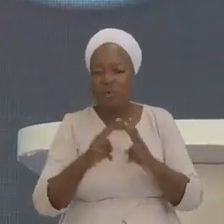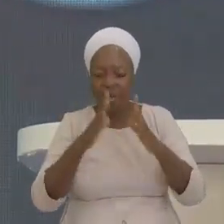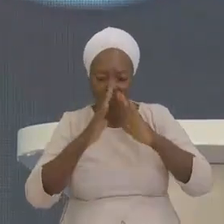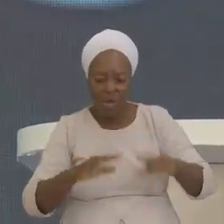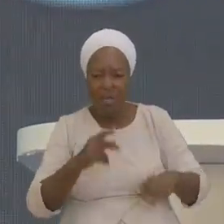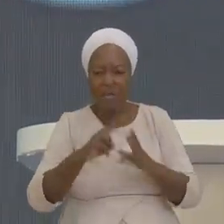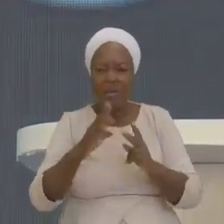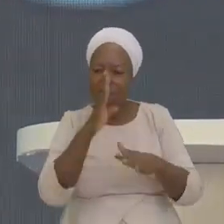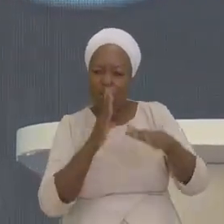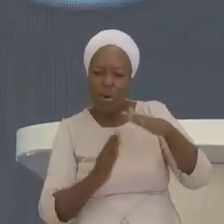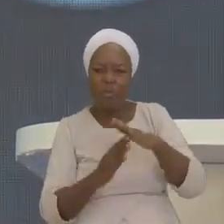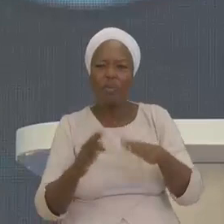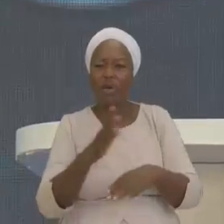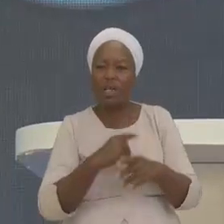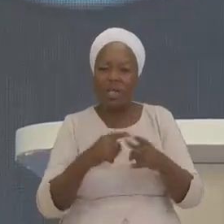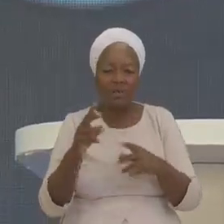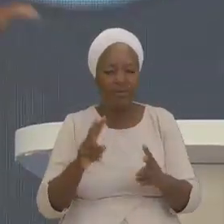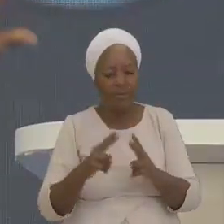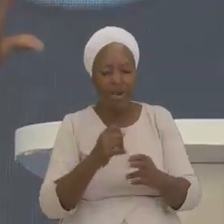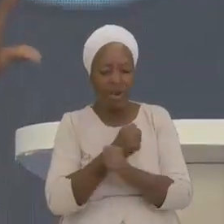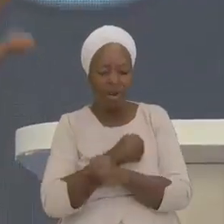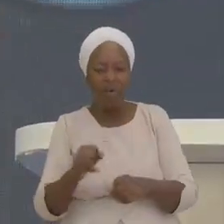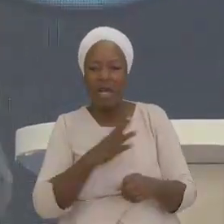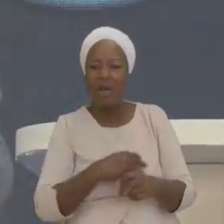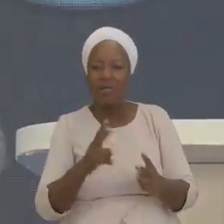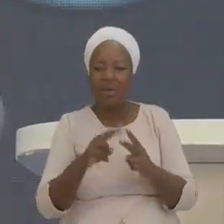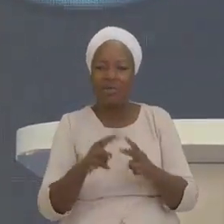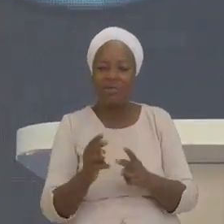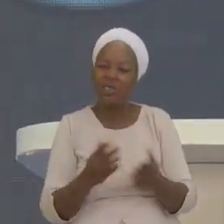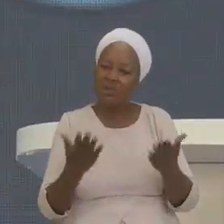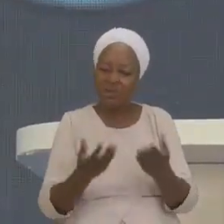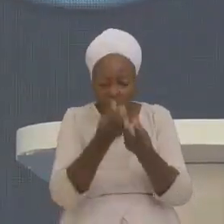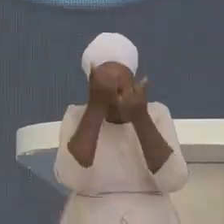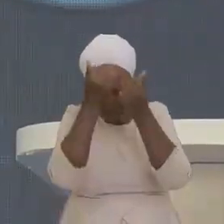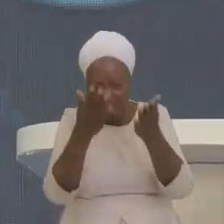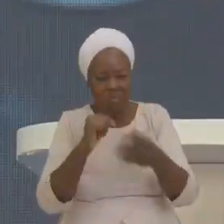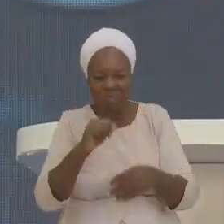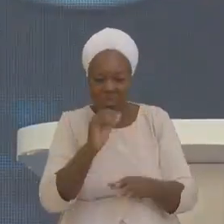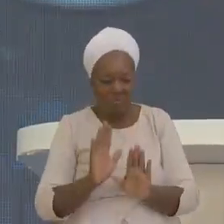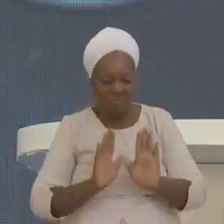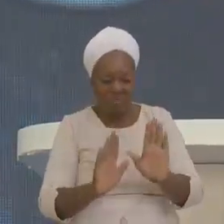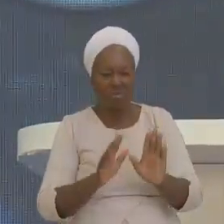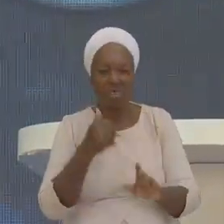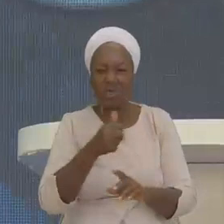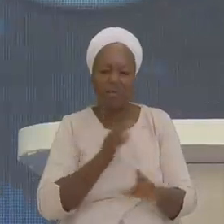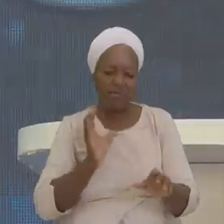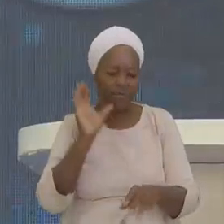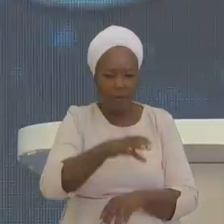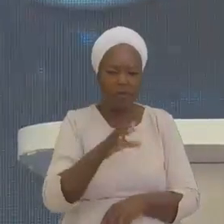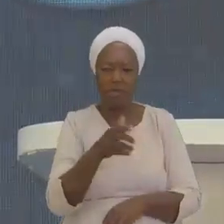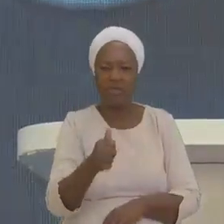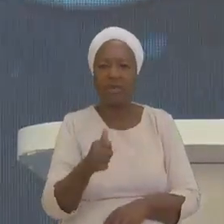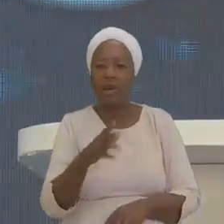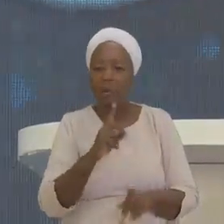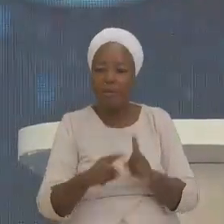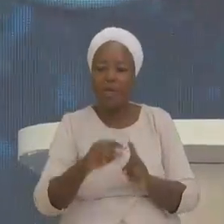he's so meek, and he's so loving, and he's so subdued. He's not going to push himself, and Judas there will clamp